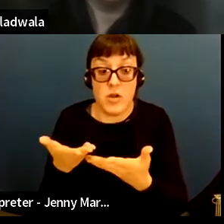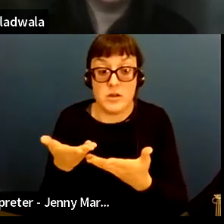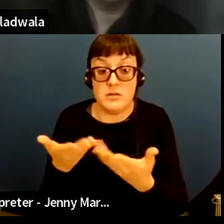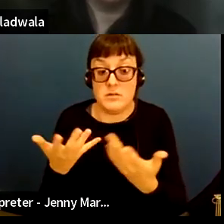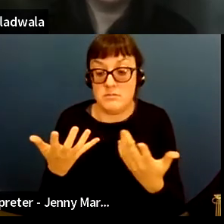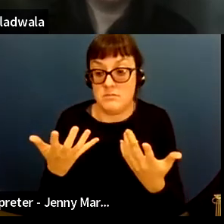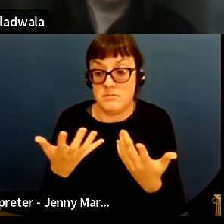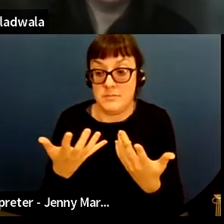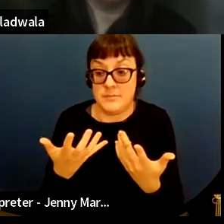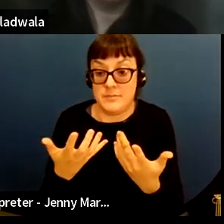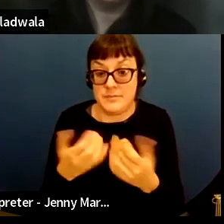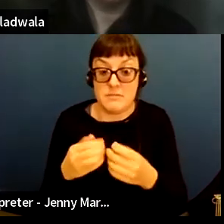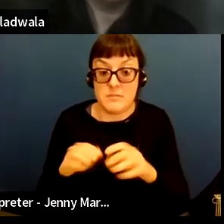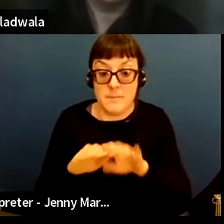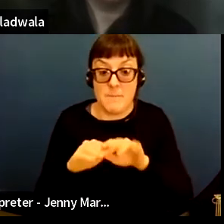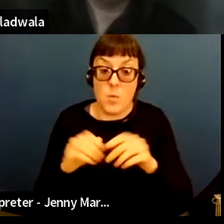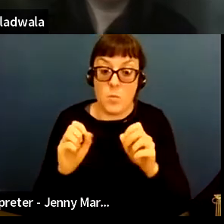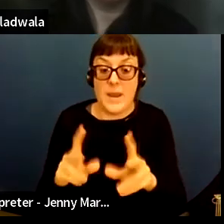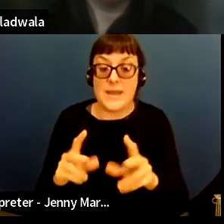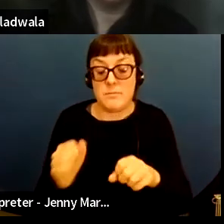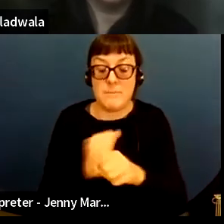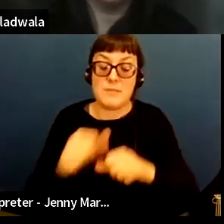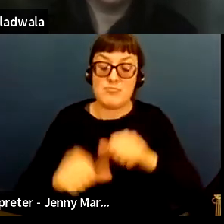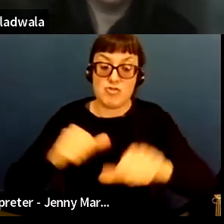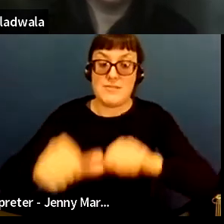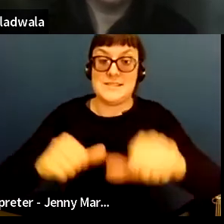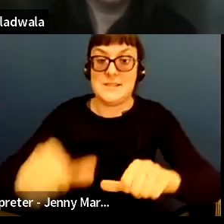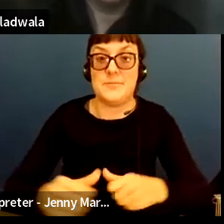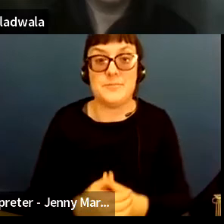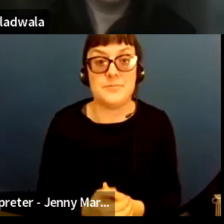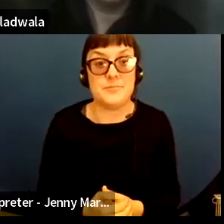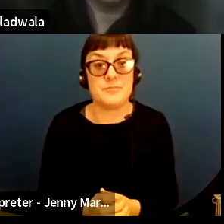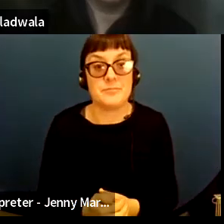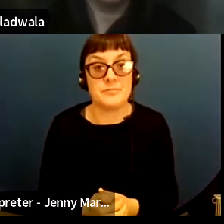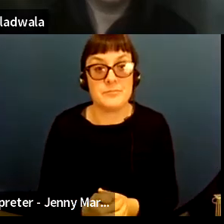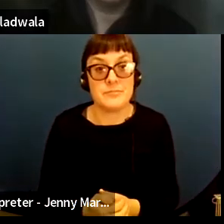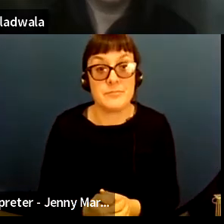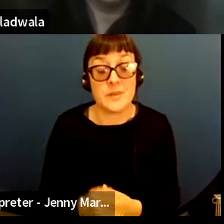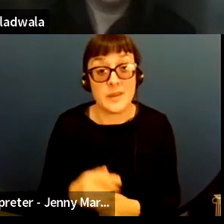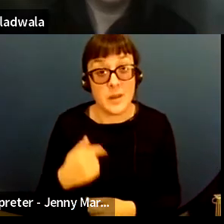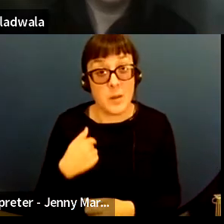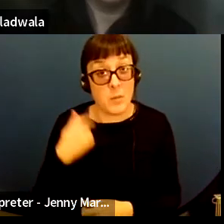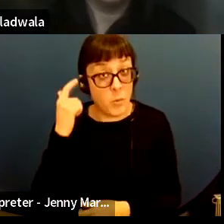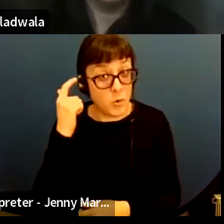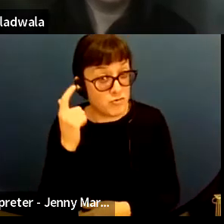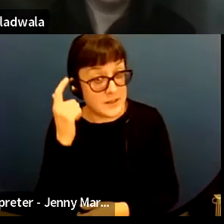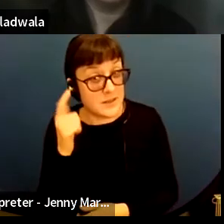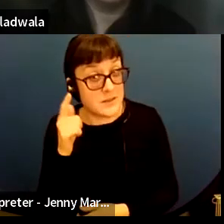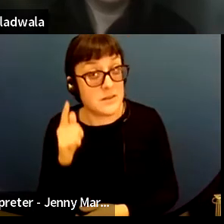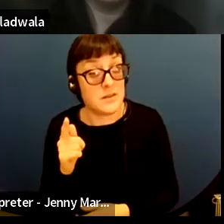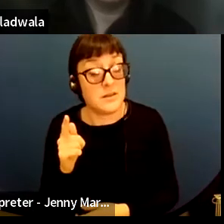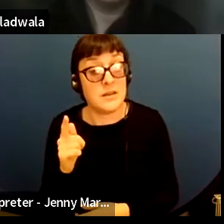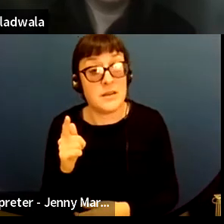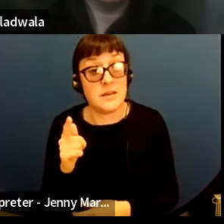to make progress in this area. I'm just wondering, actually, as you're talking, whether or not the impacts of